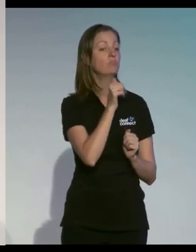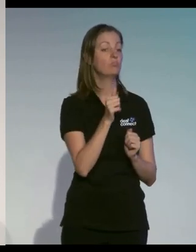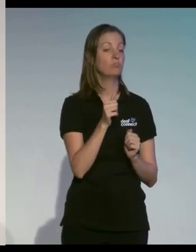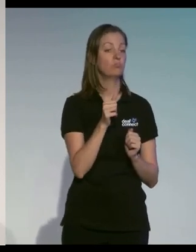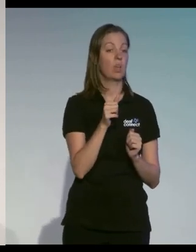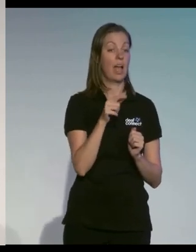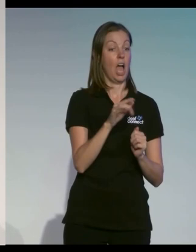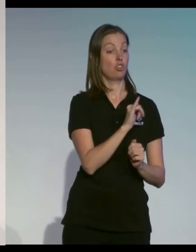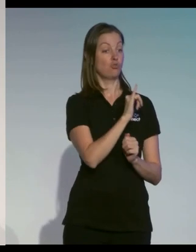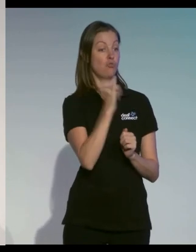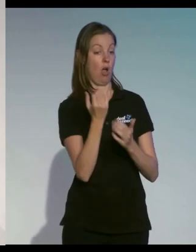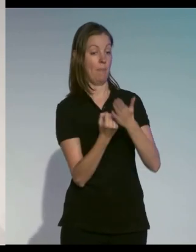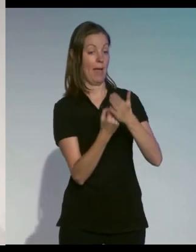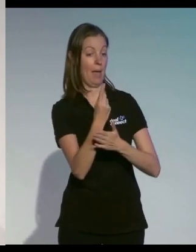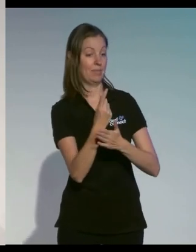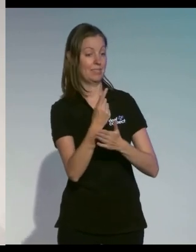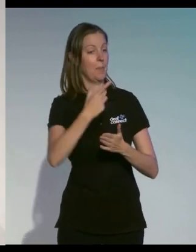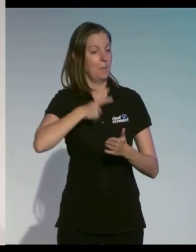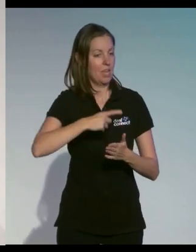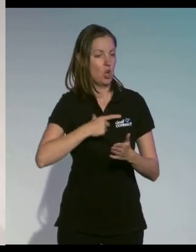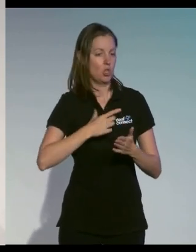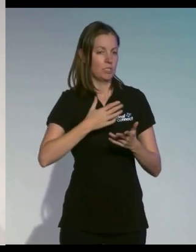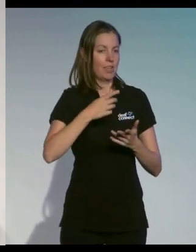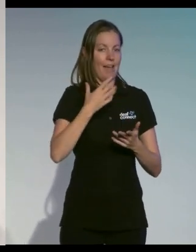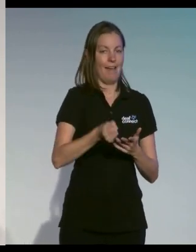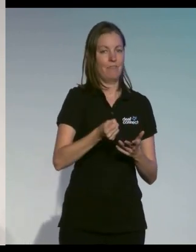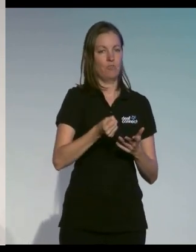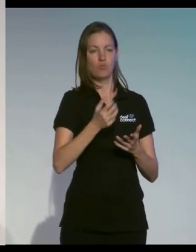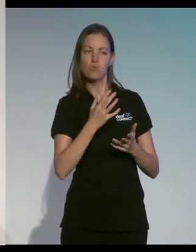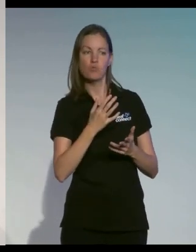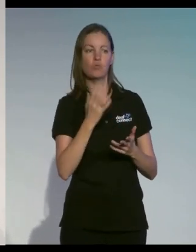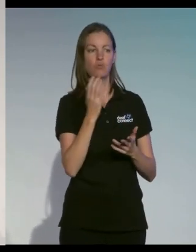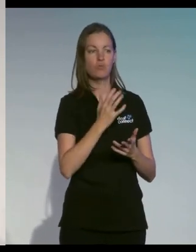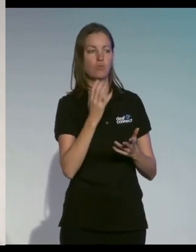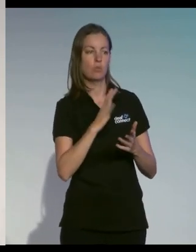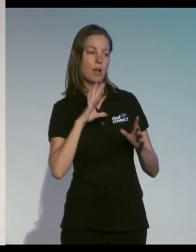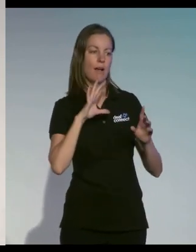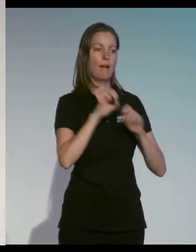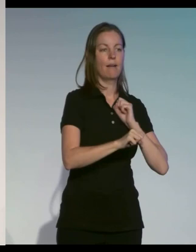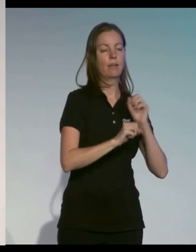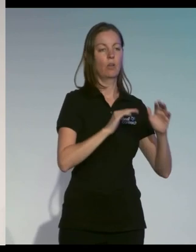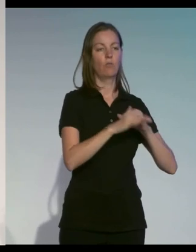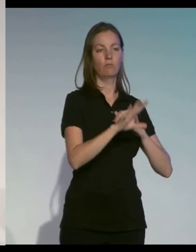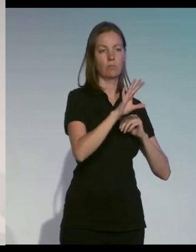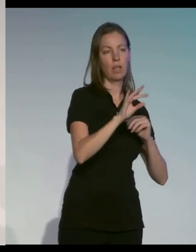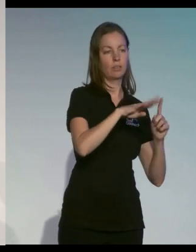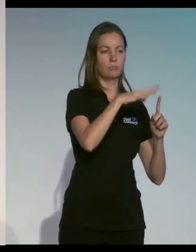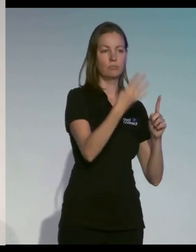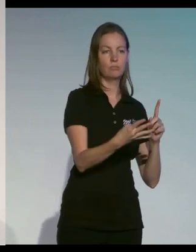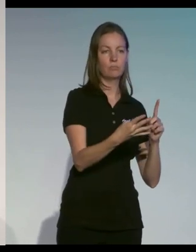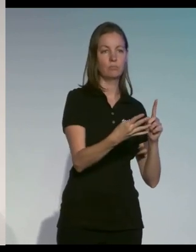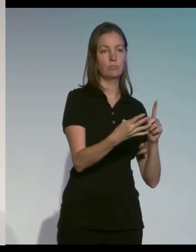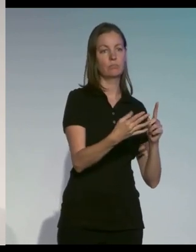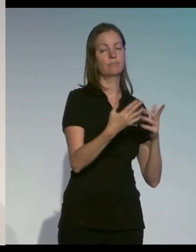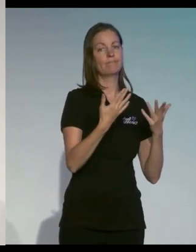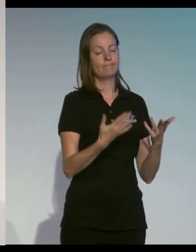is motivated by homophobia, transphobia, biphobia, a heftier sentence is imposed. They